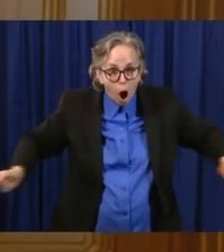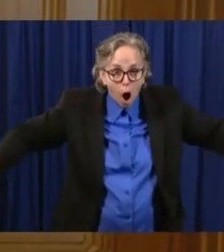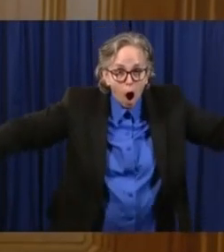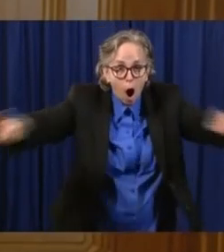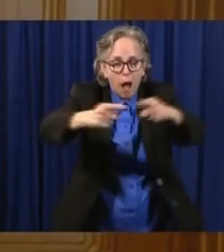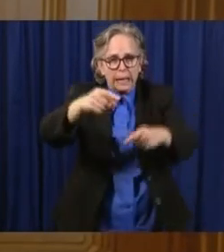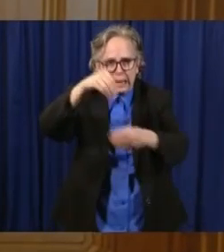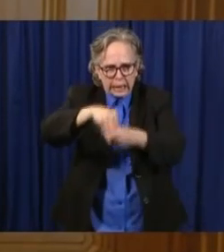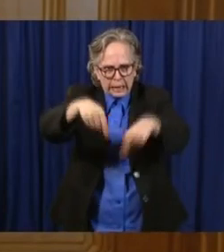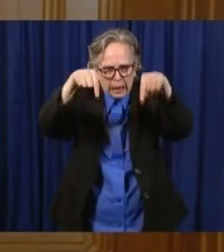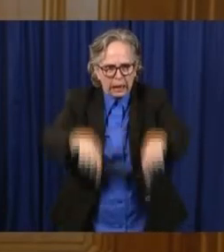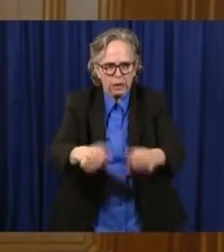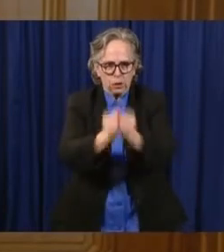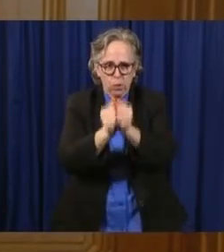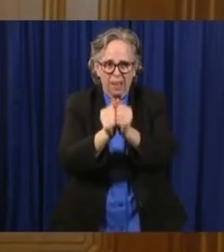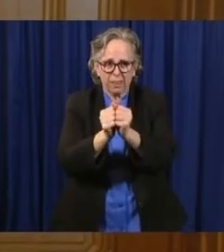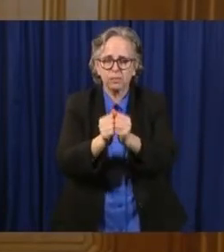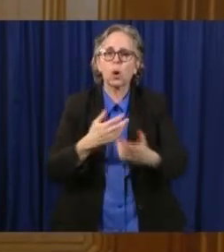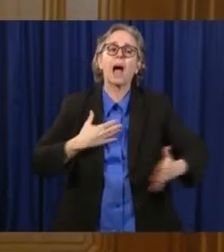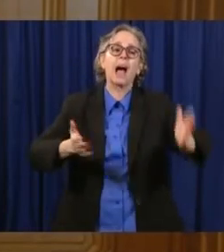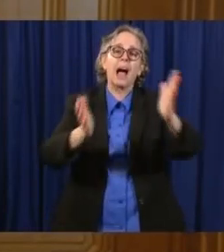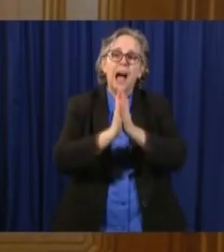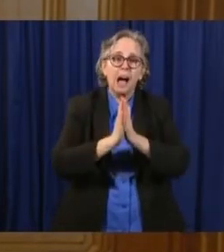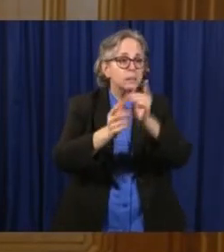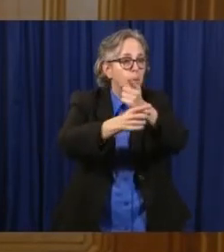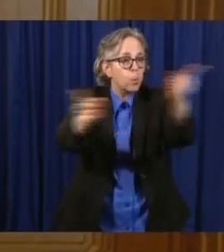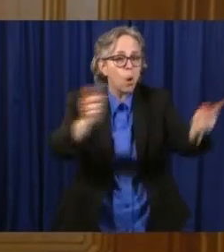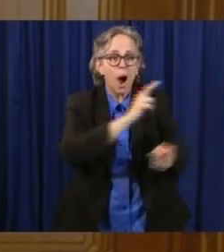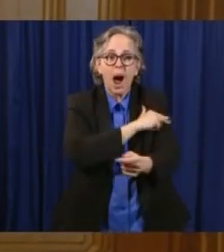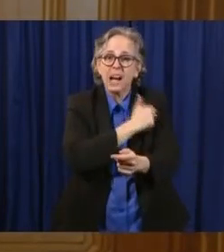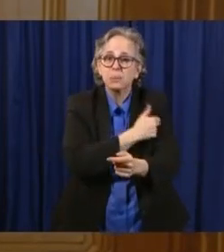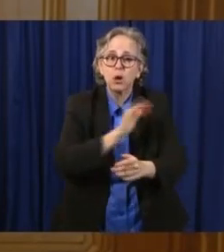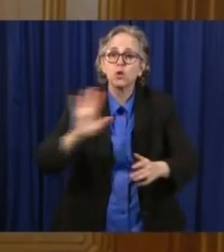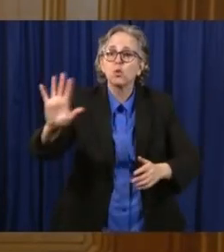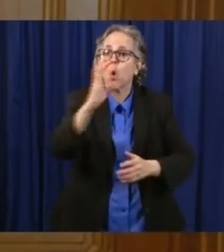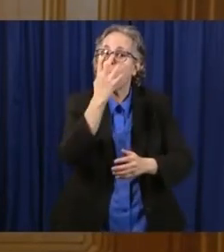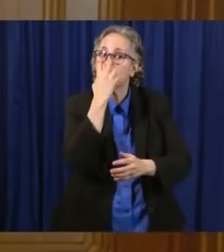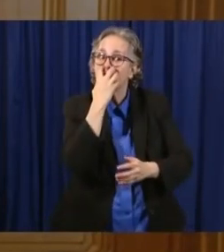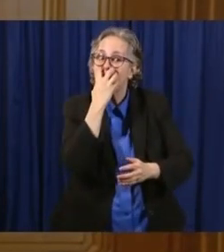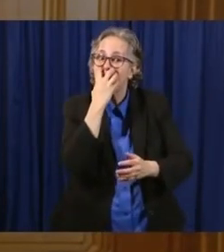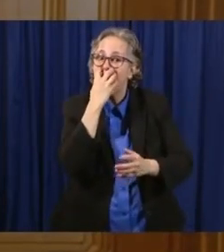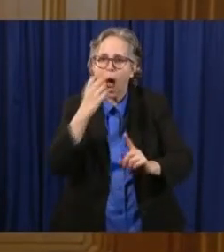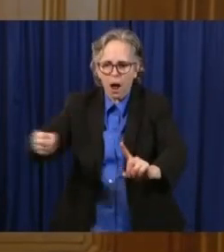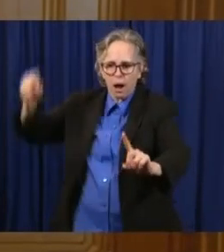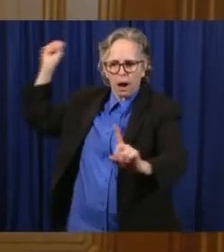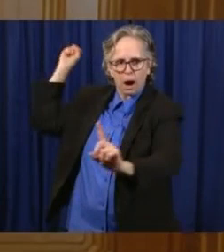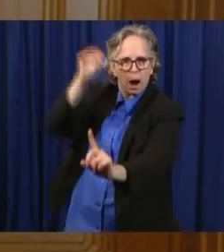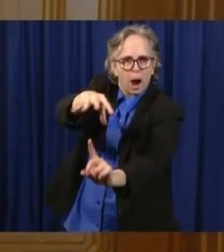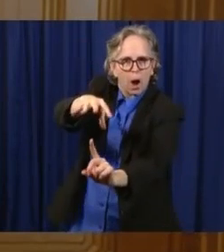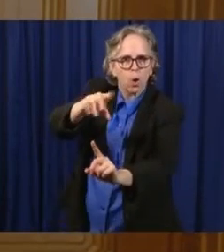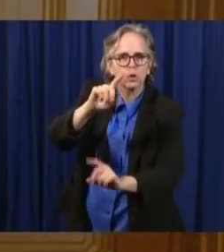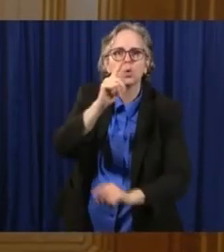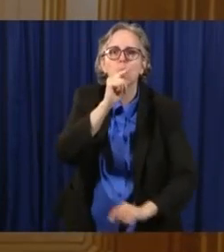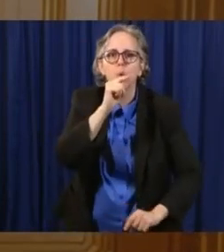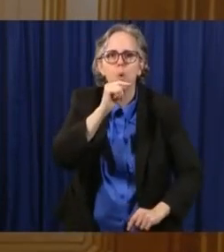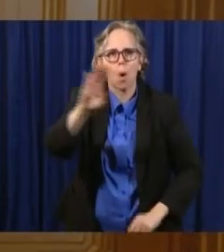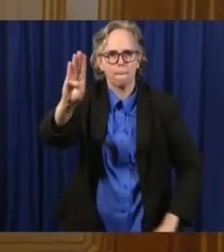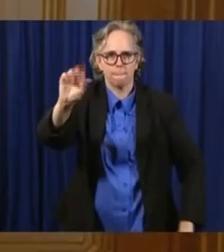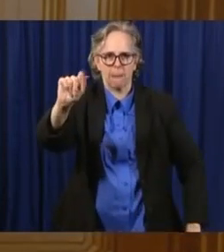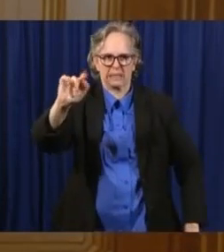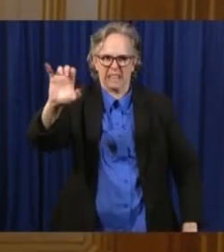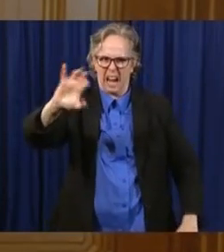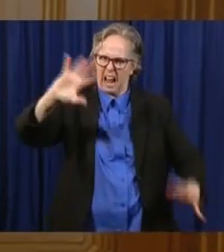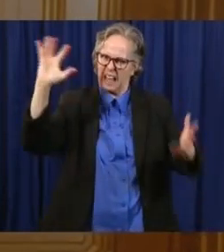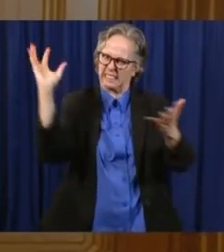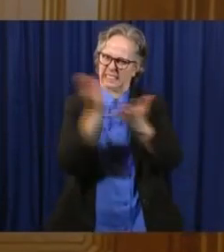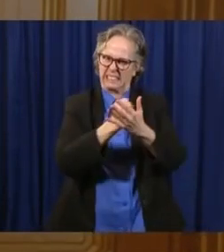hospitals to send those masks to Battelle. Please, please take advantage of that. They can